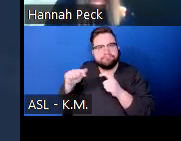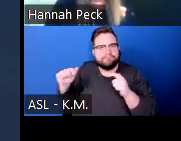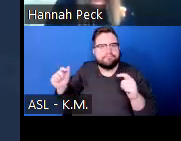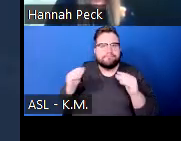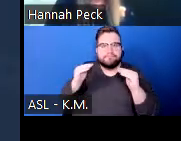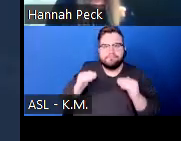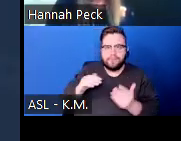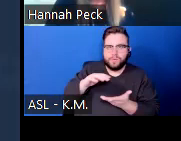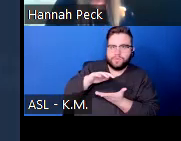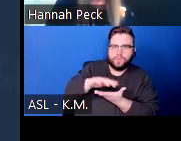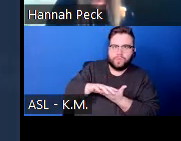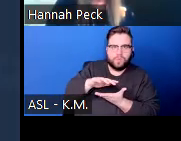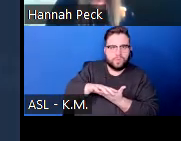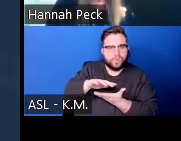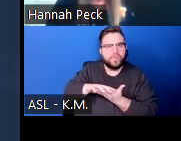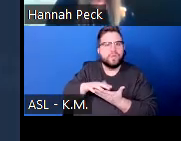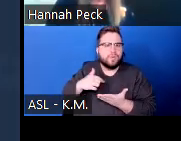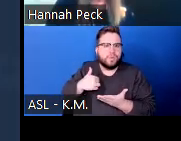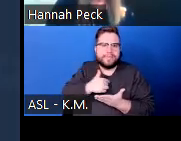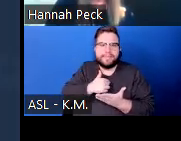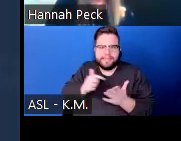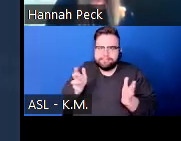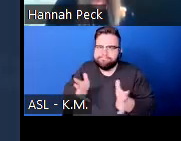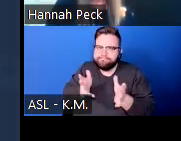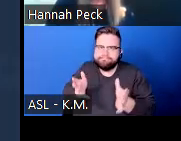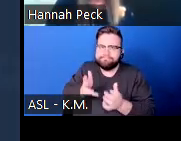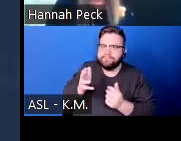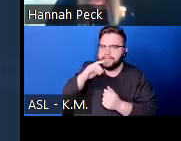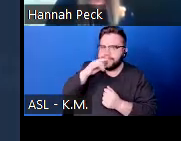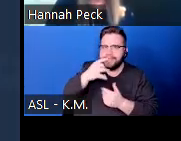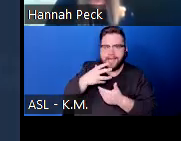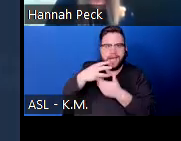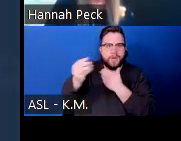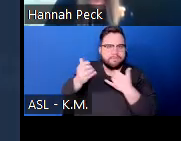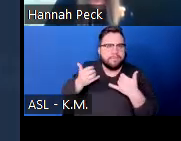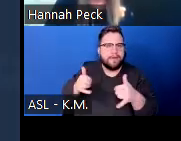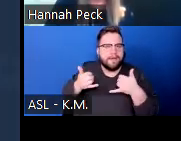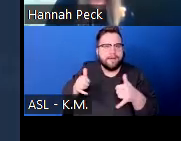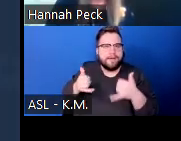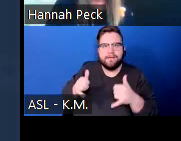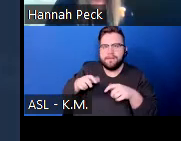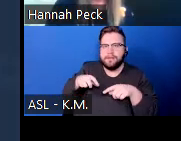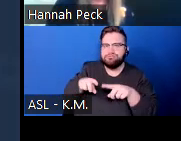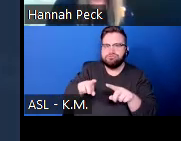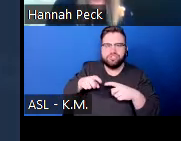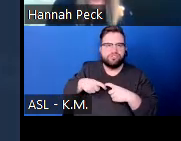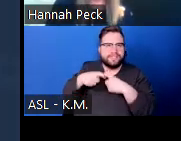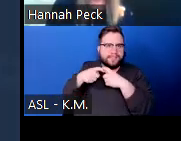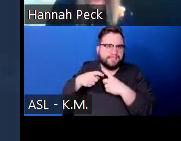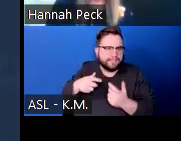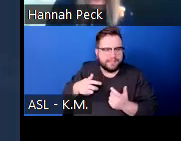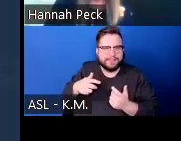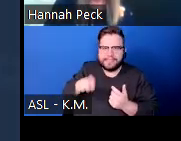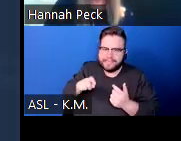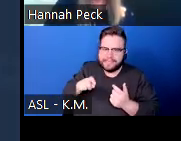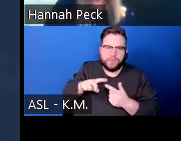that recess is not taken away from a child. Kids need the opportunity for movement to meet their sensory needs and meet the thresholds that they need